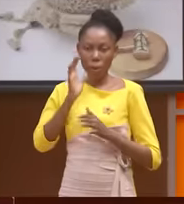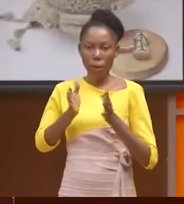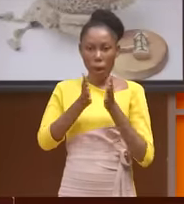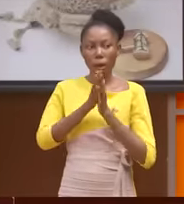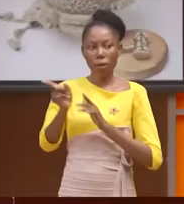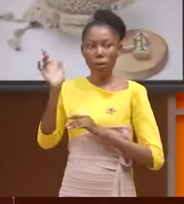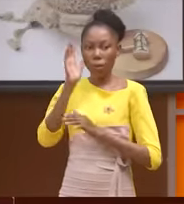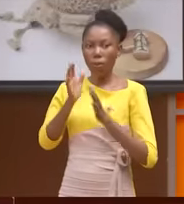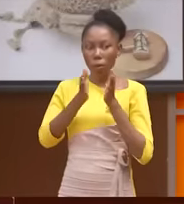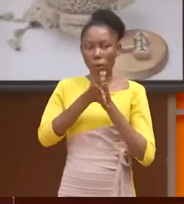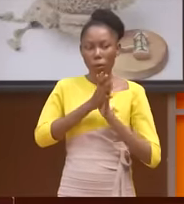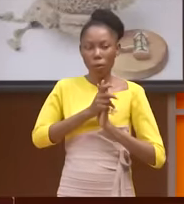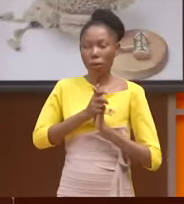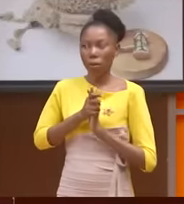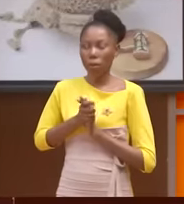about...